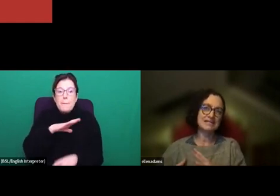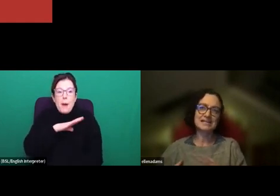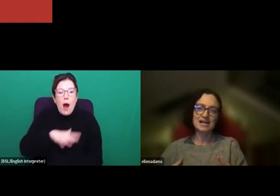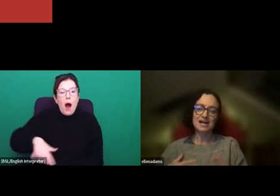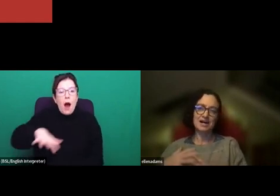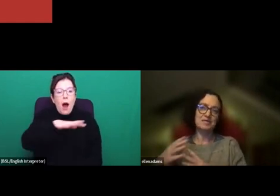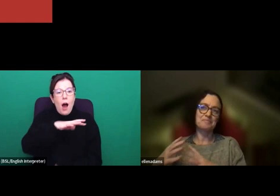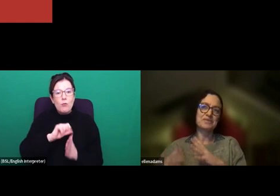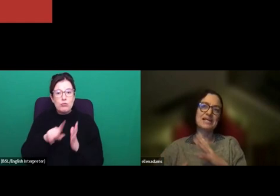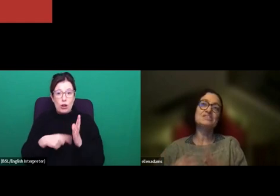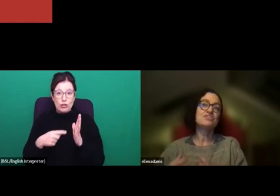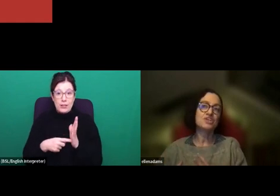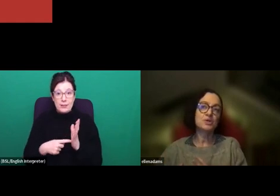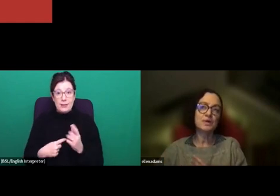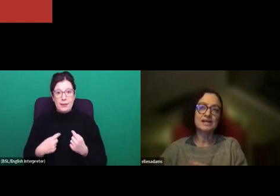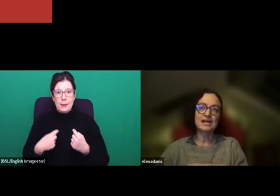me